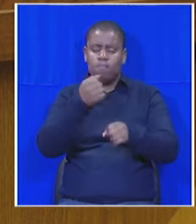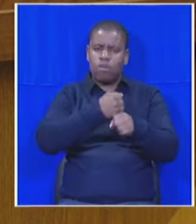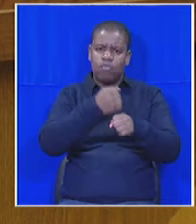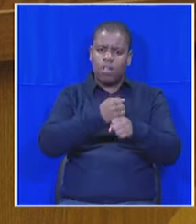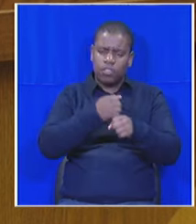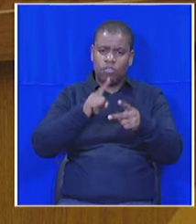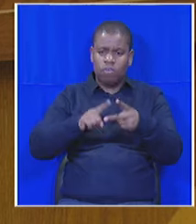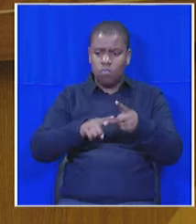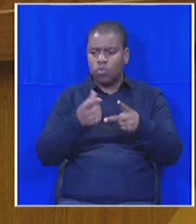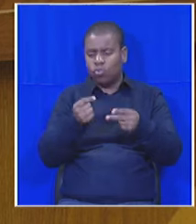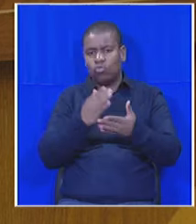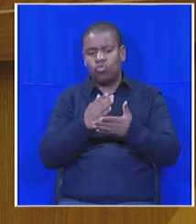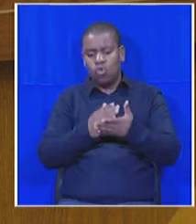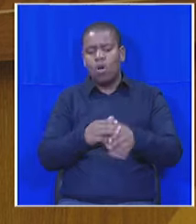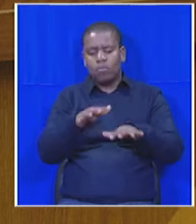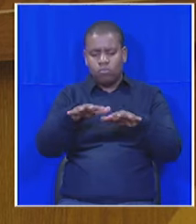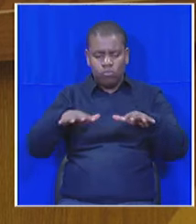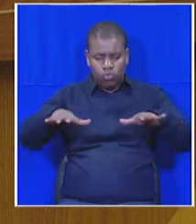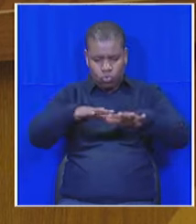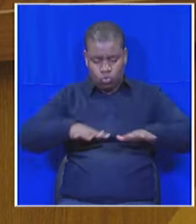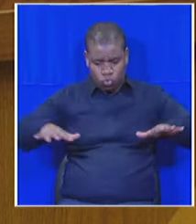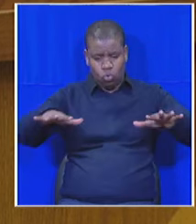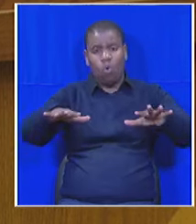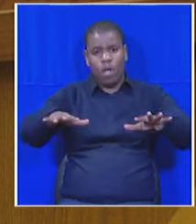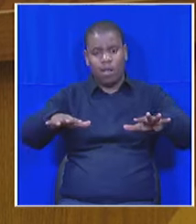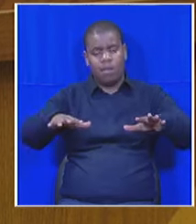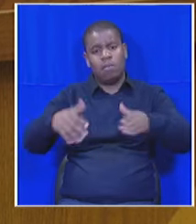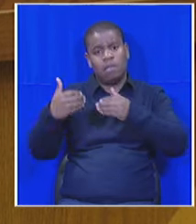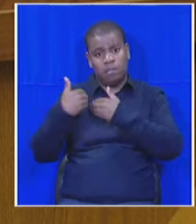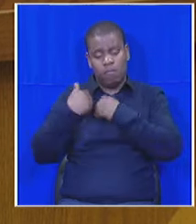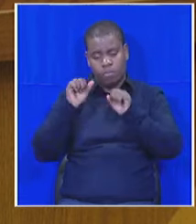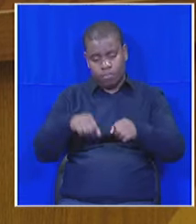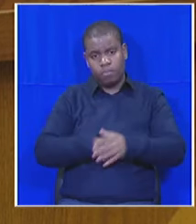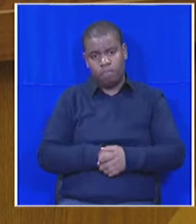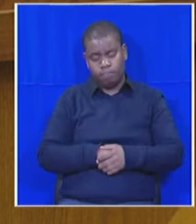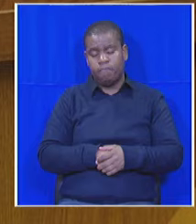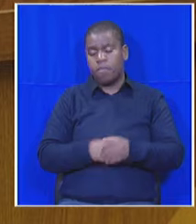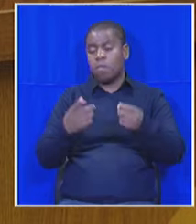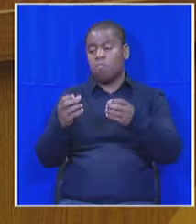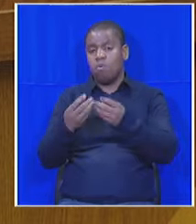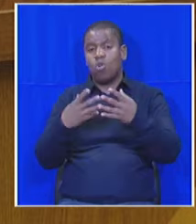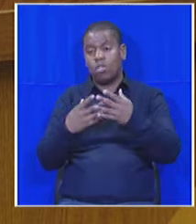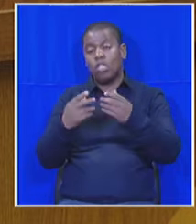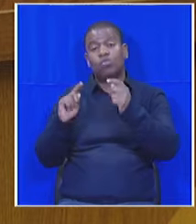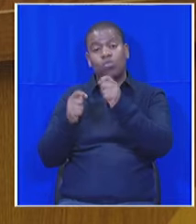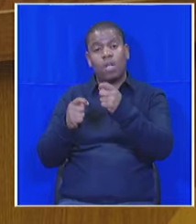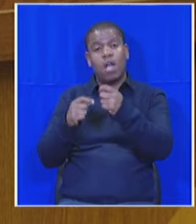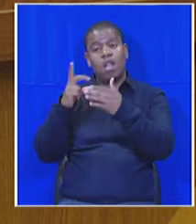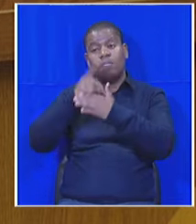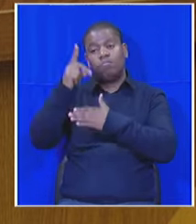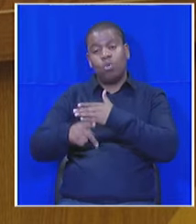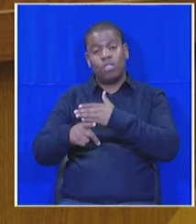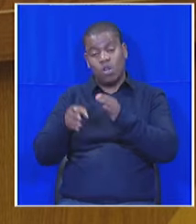well as to enhance soil preservation. The methods that are being used on most of the rural projects are very, very